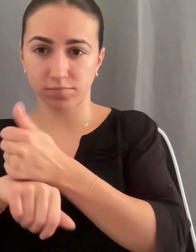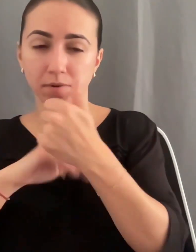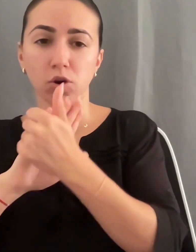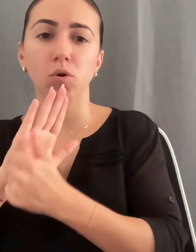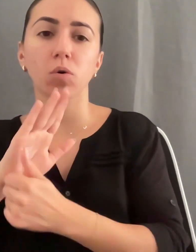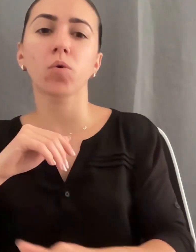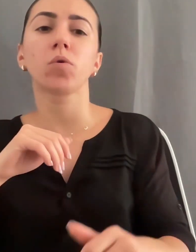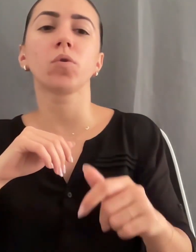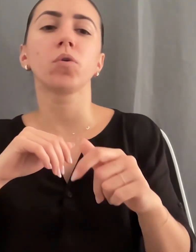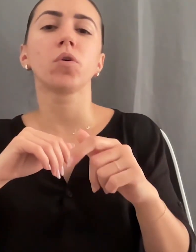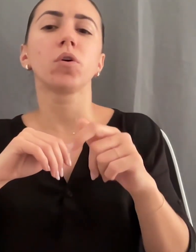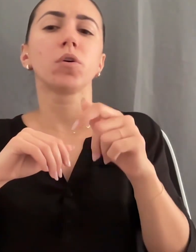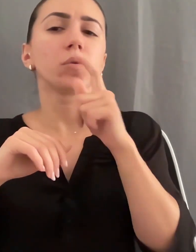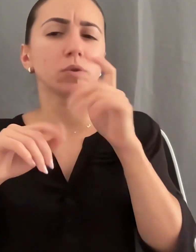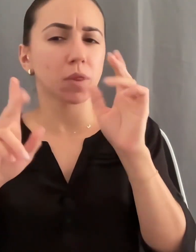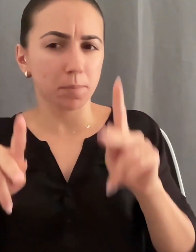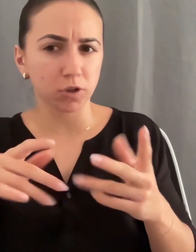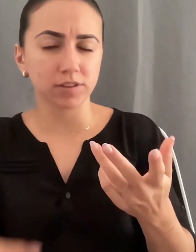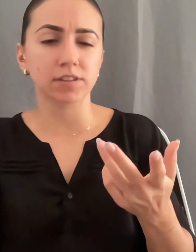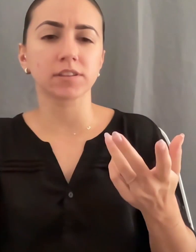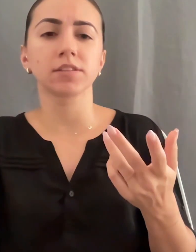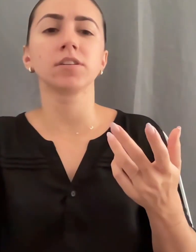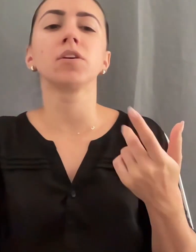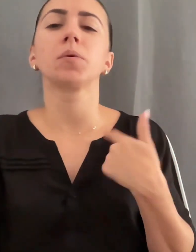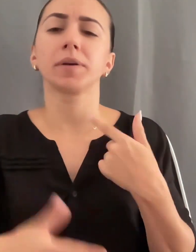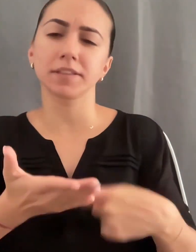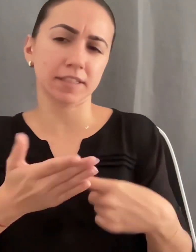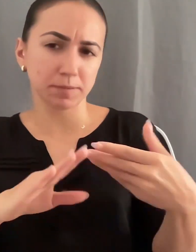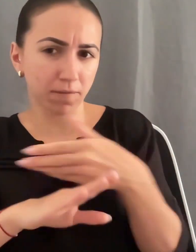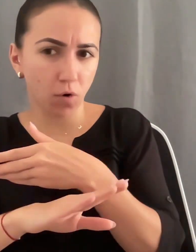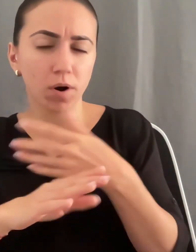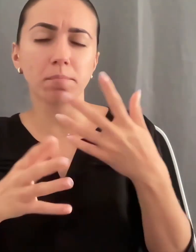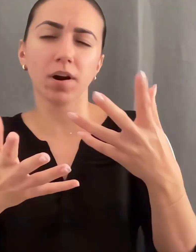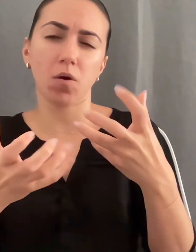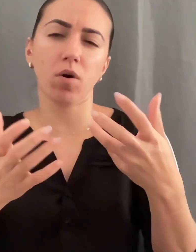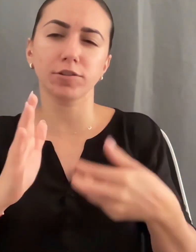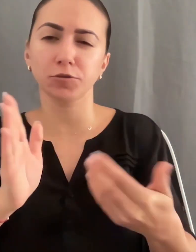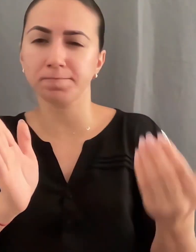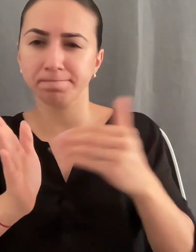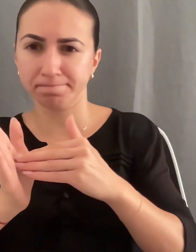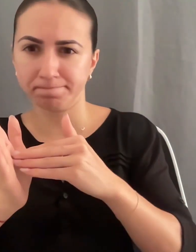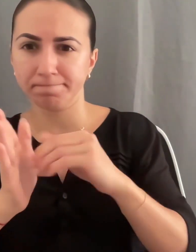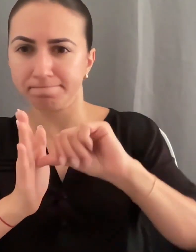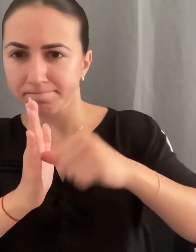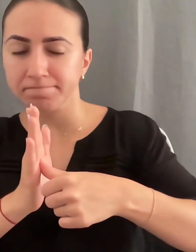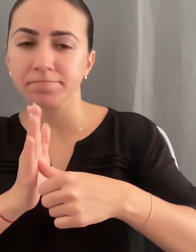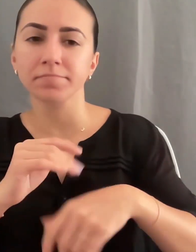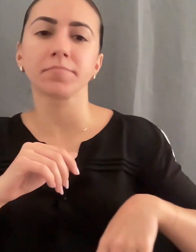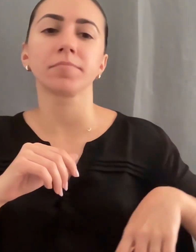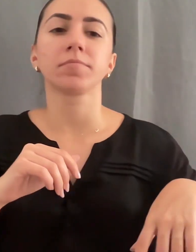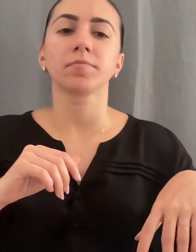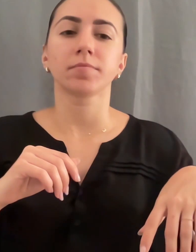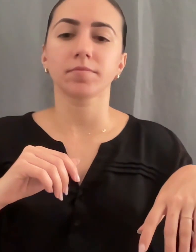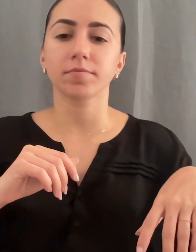can that individual be? We tackled it a little bit during the earlier presentation, but I want to reiterate that since it has expanded.